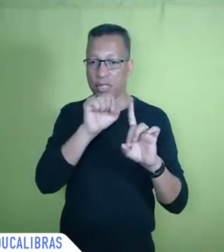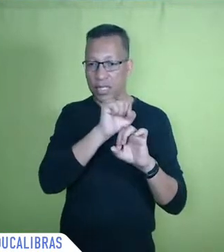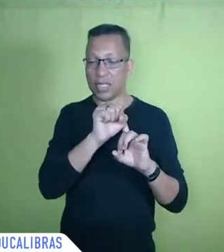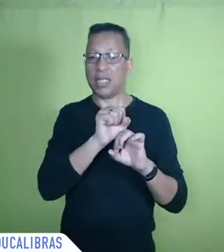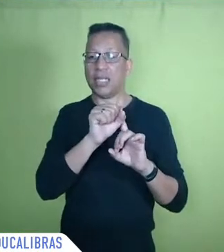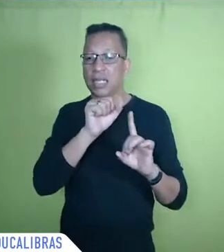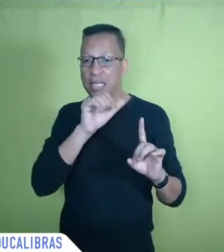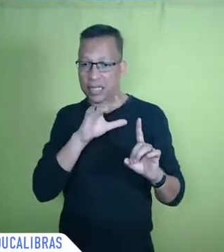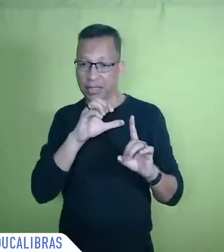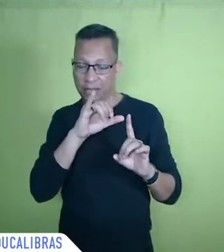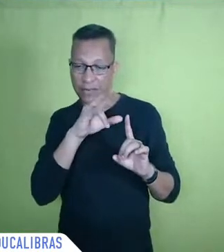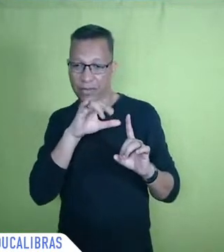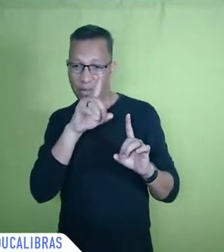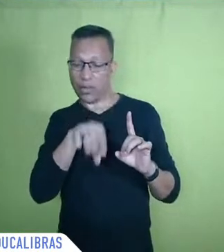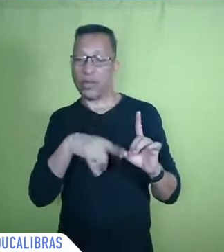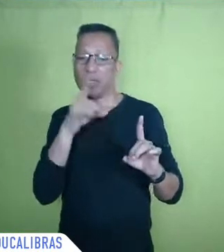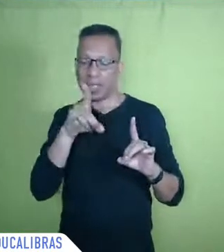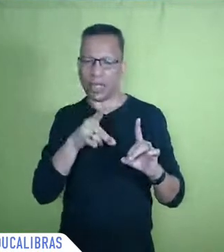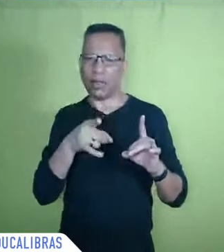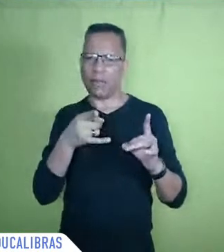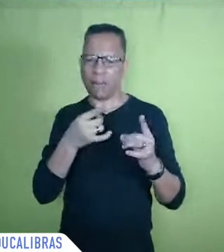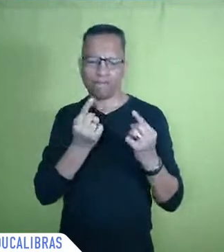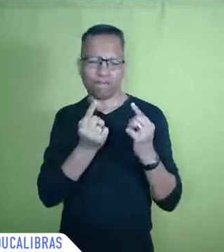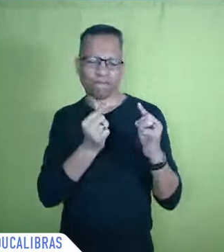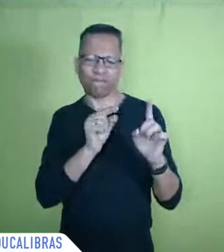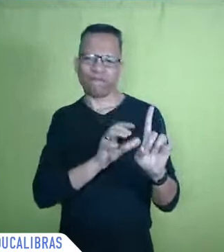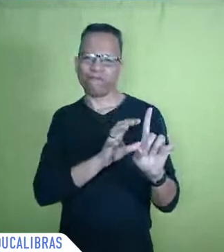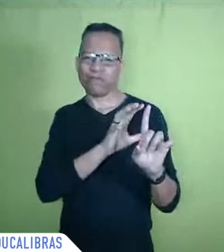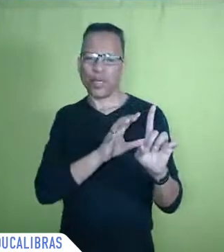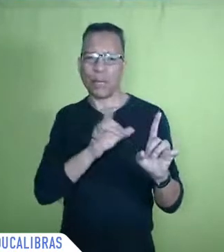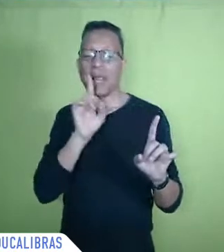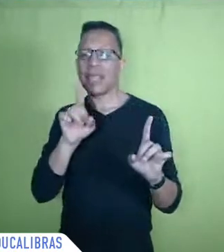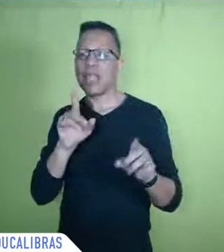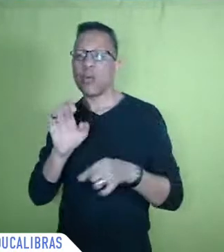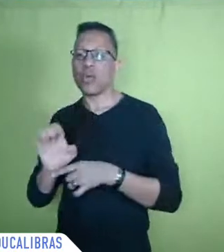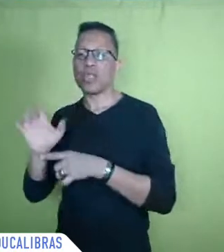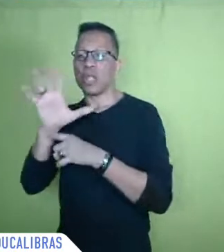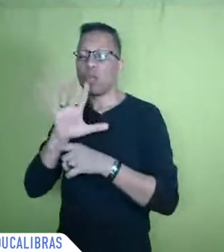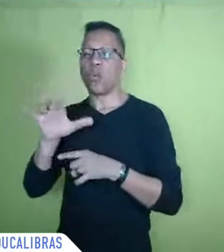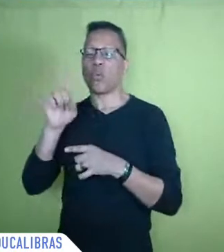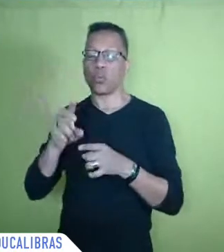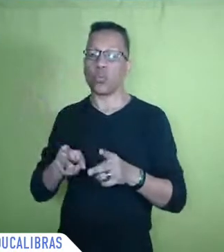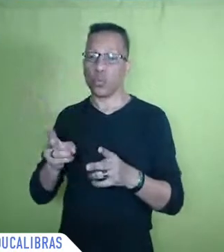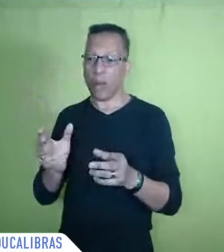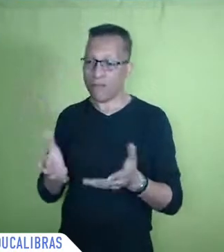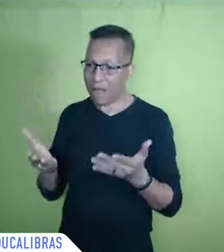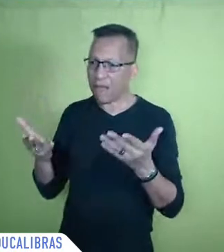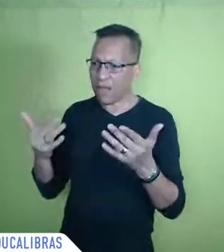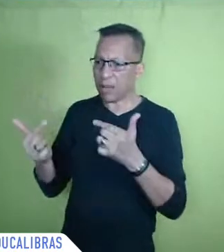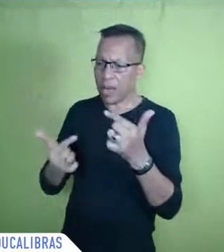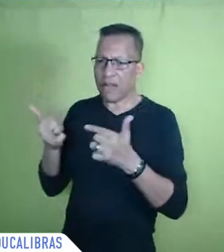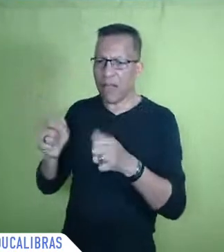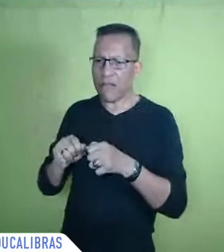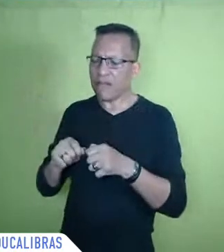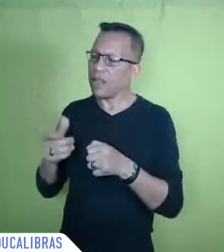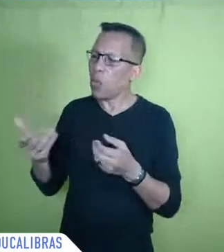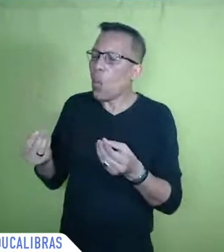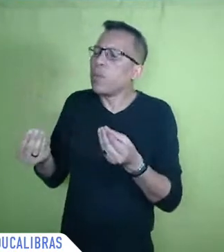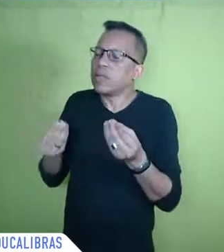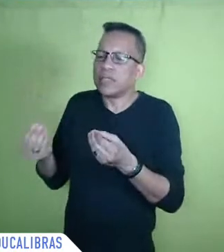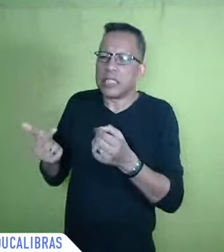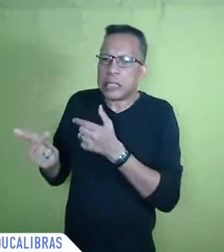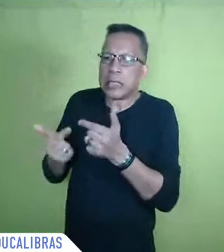is because the civil society, if organized, they can contribute and try to force